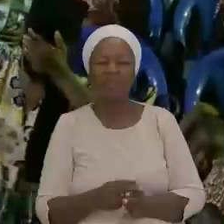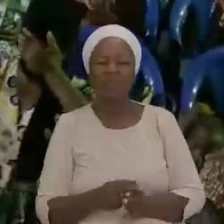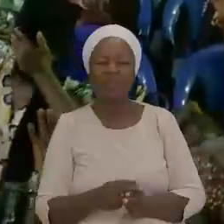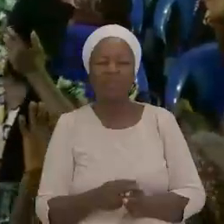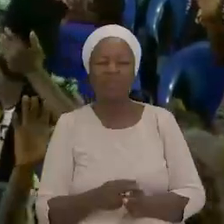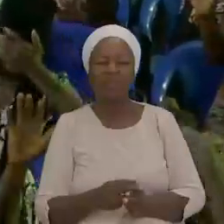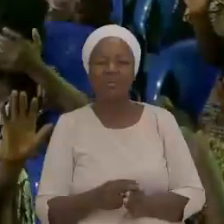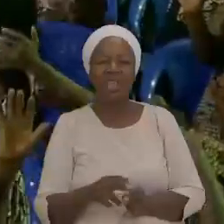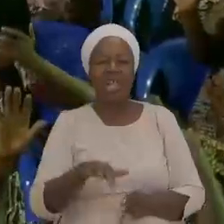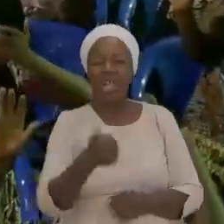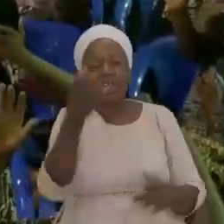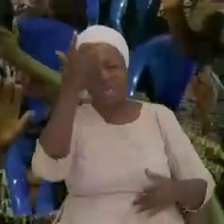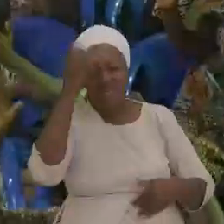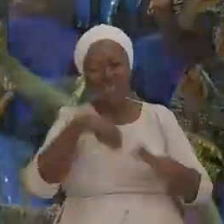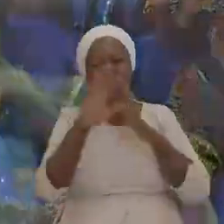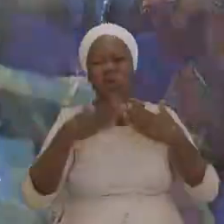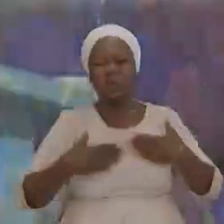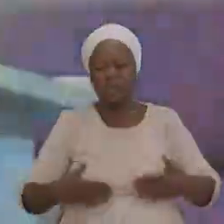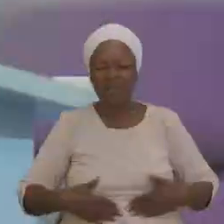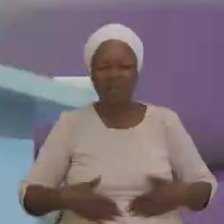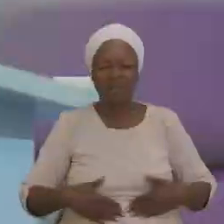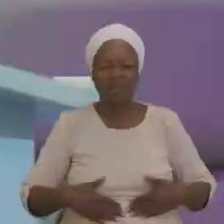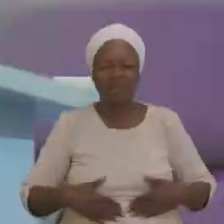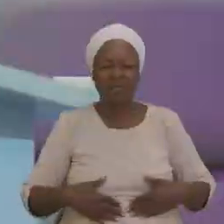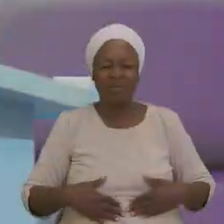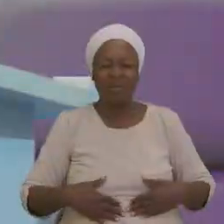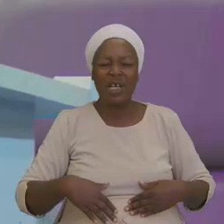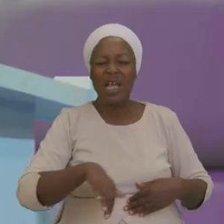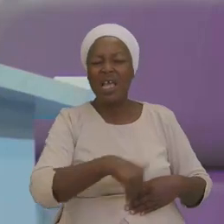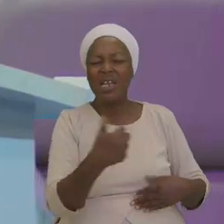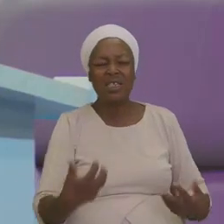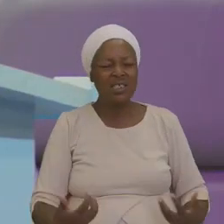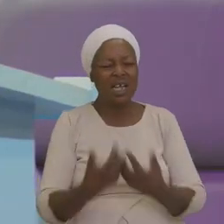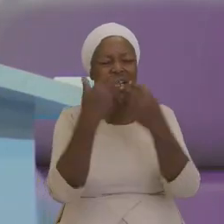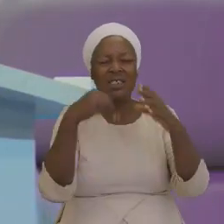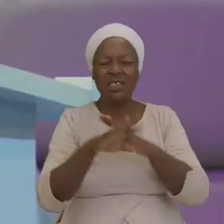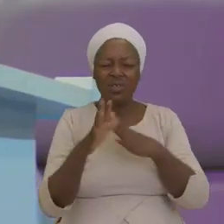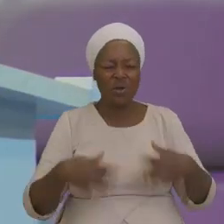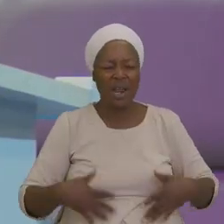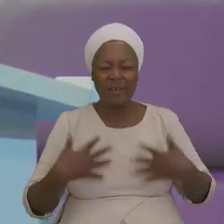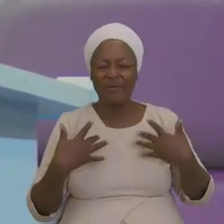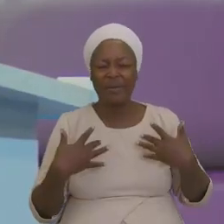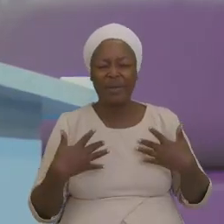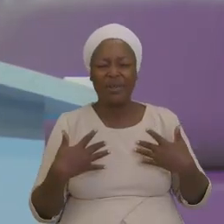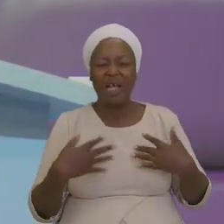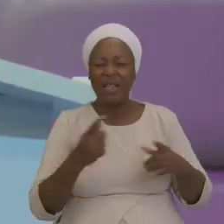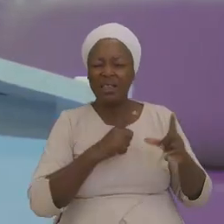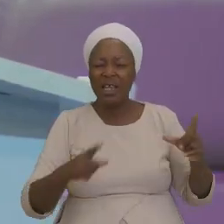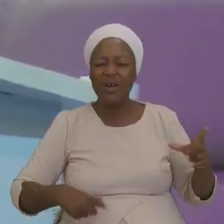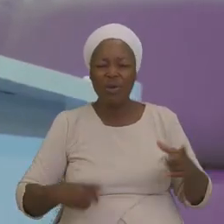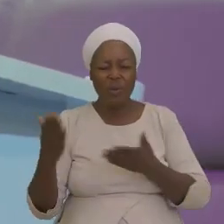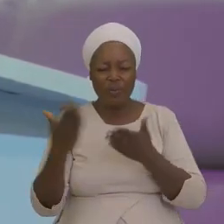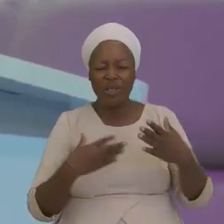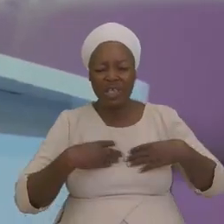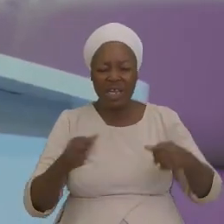Any sickness in your body, any challenge in your life, the Lord brings healing and